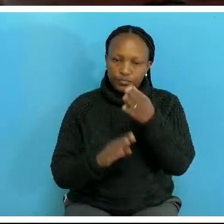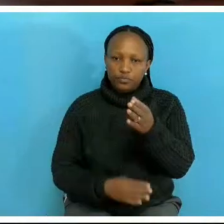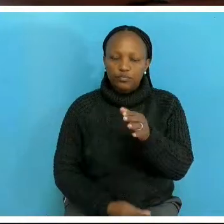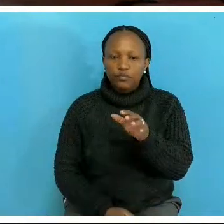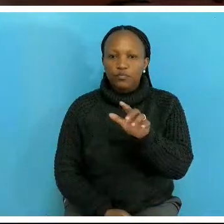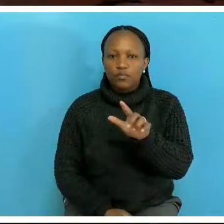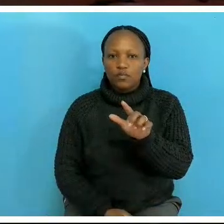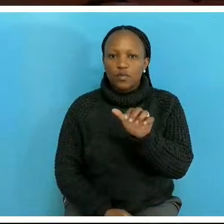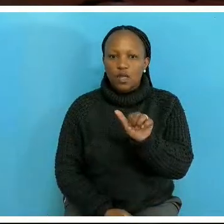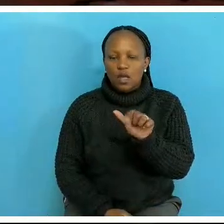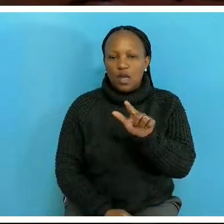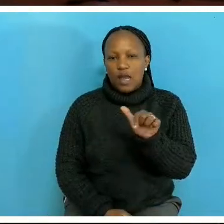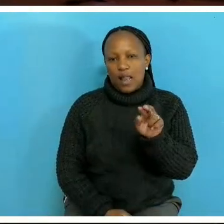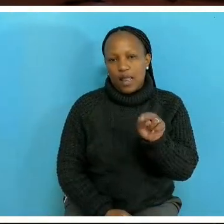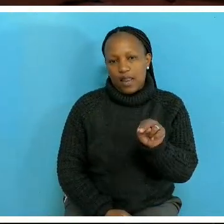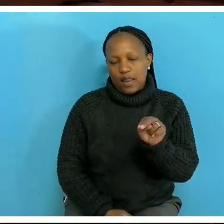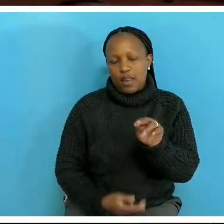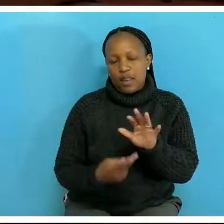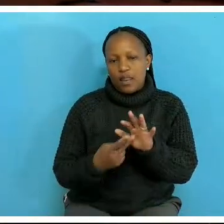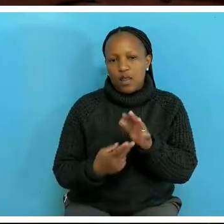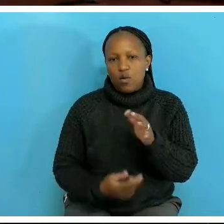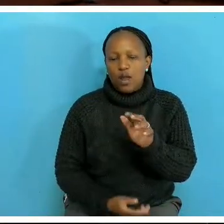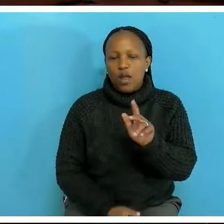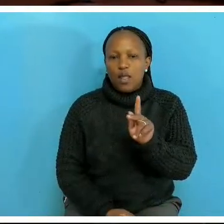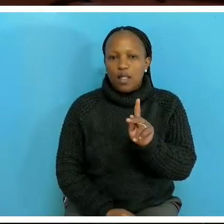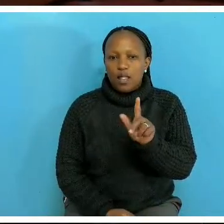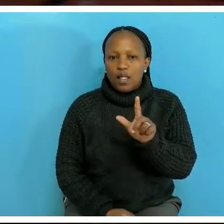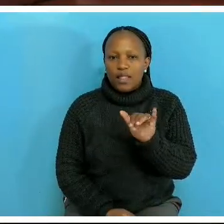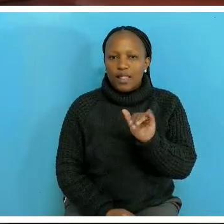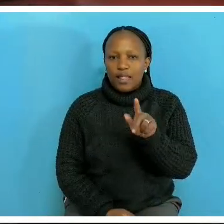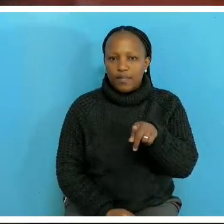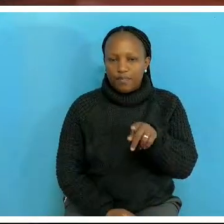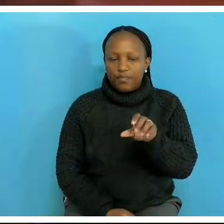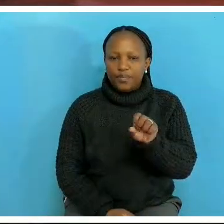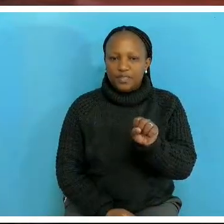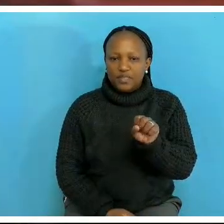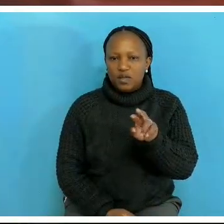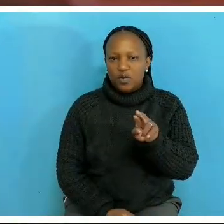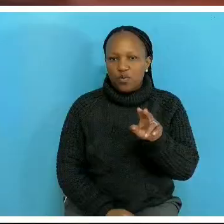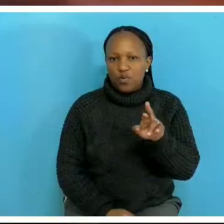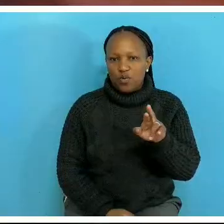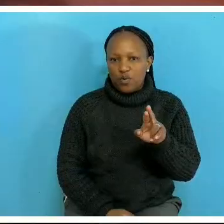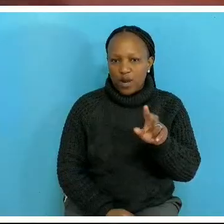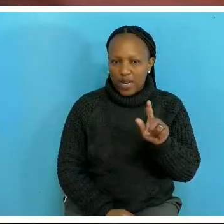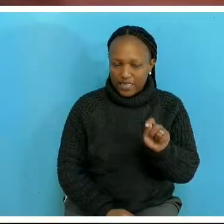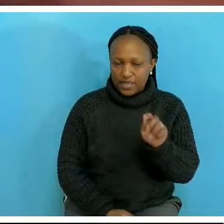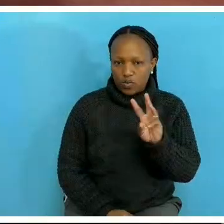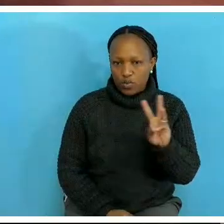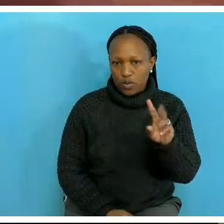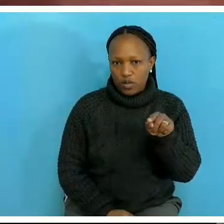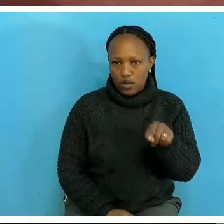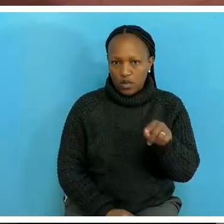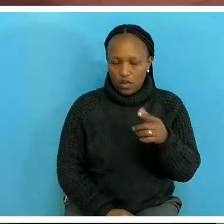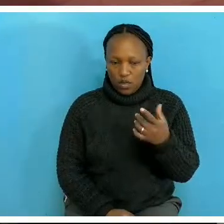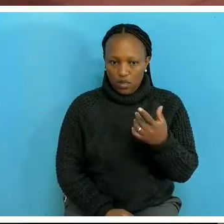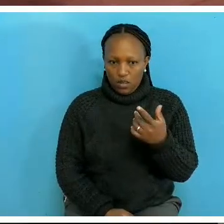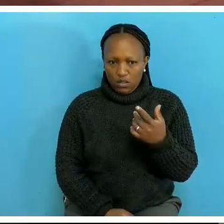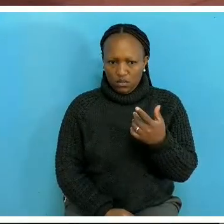Felix from Klipspruit West. I just want to mention something. Is Tshwane Automotive